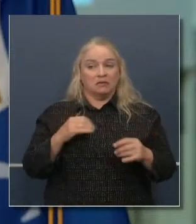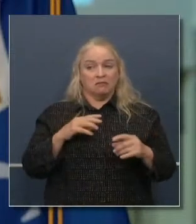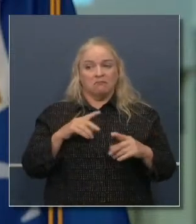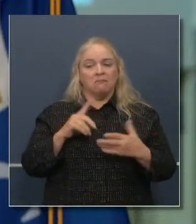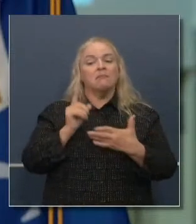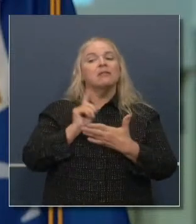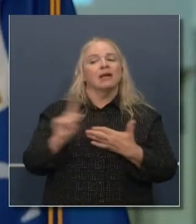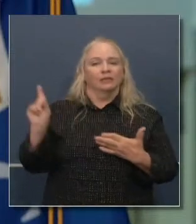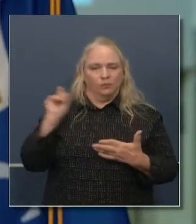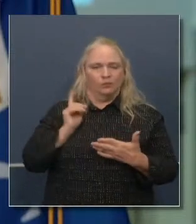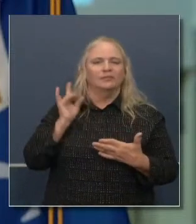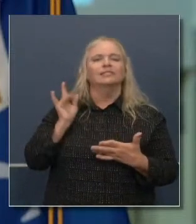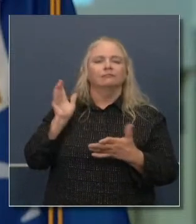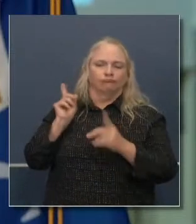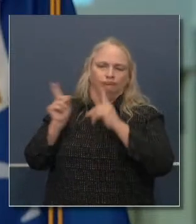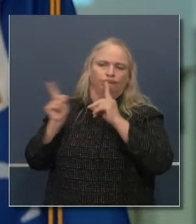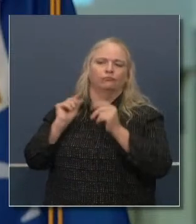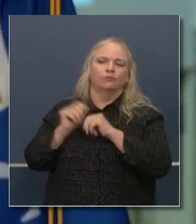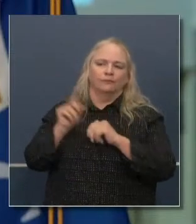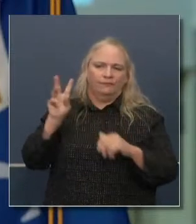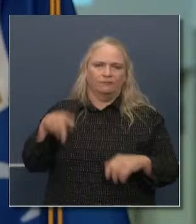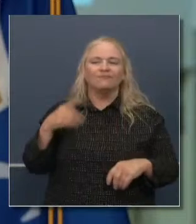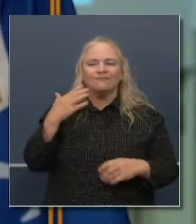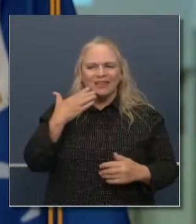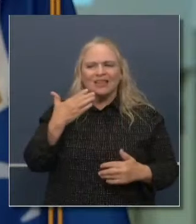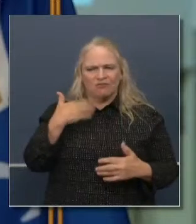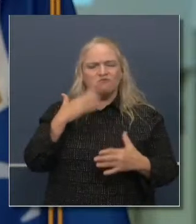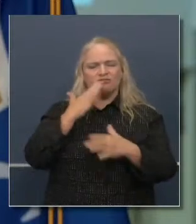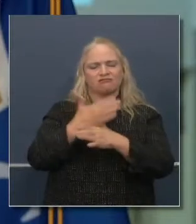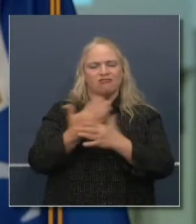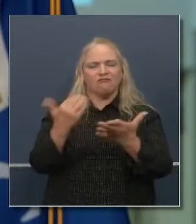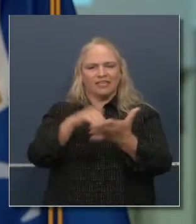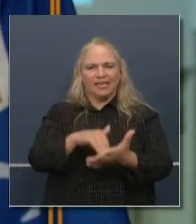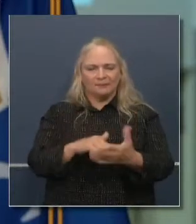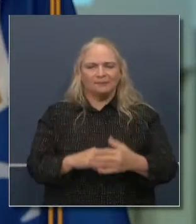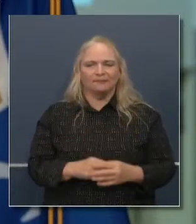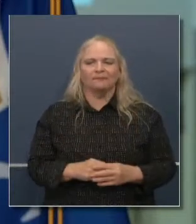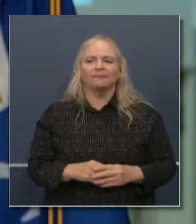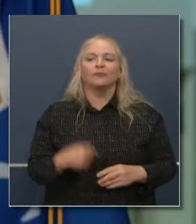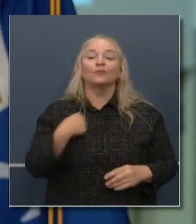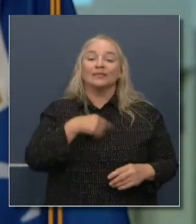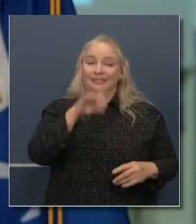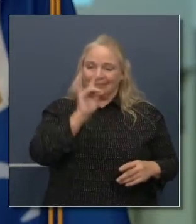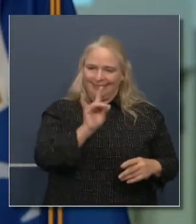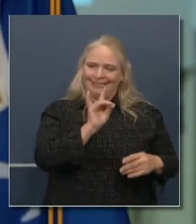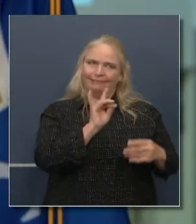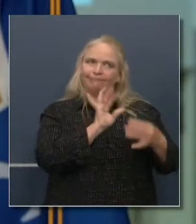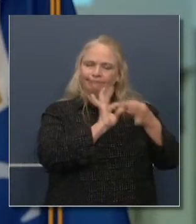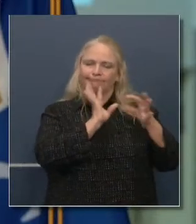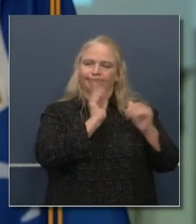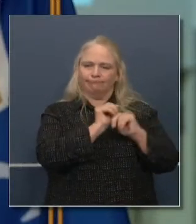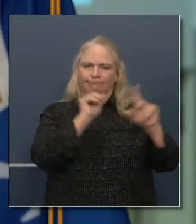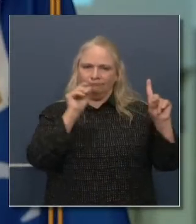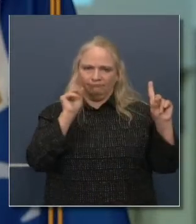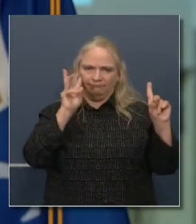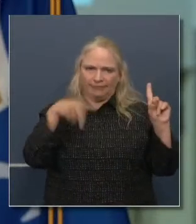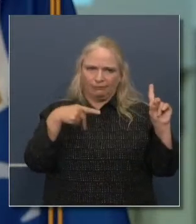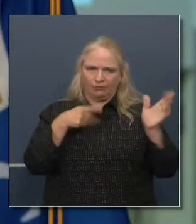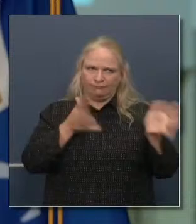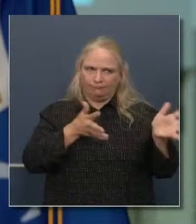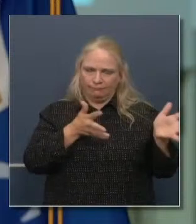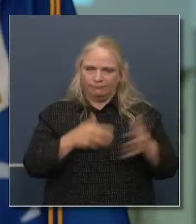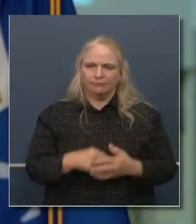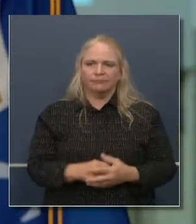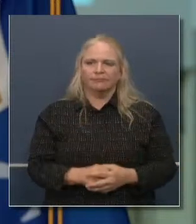for the opportunity to share it again. We were the beneficiary of relationship with the Vice President in